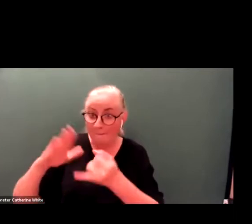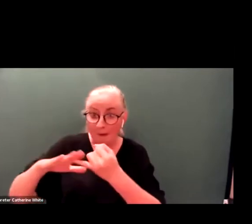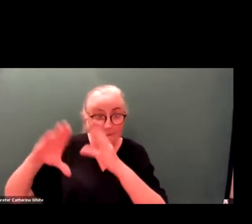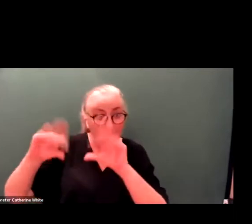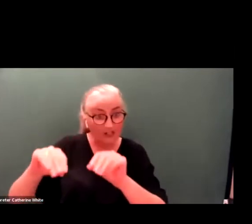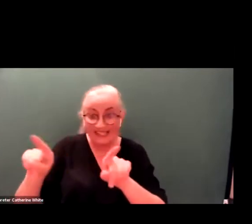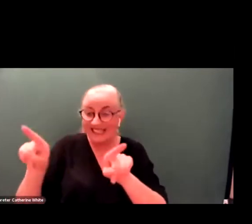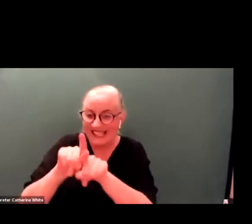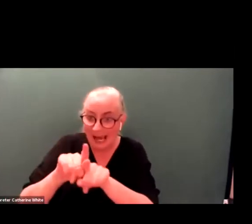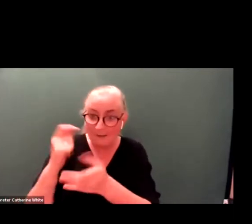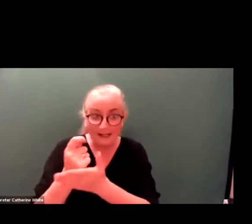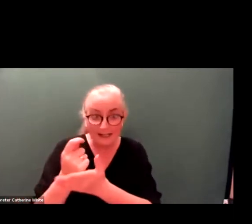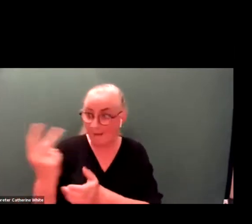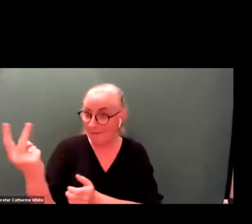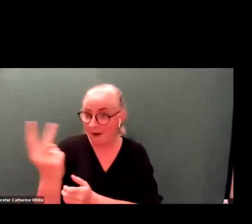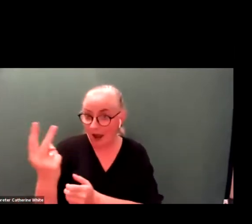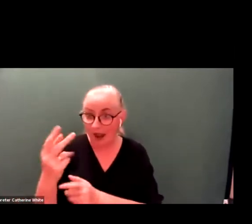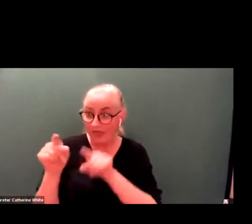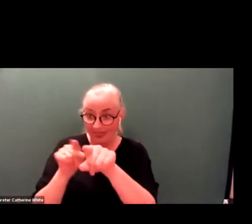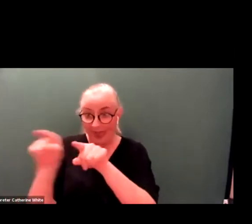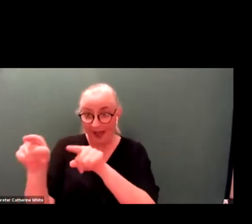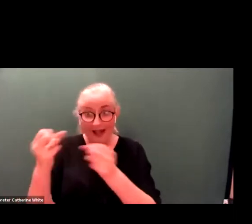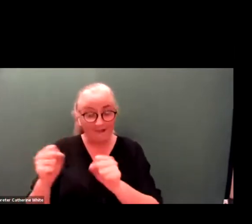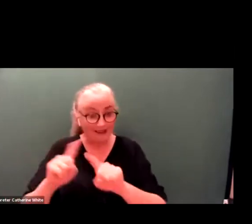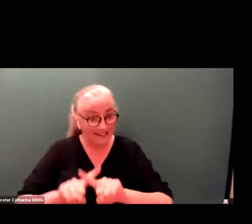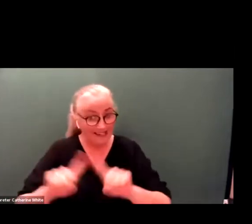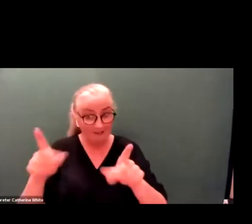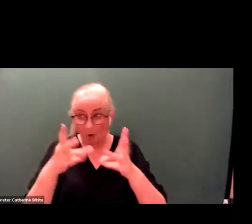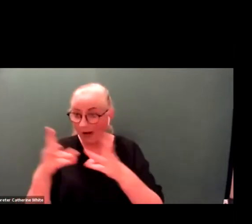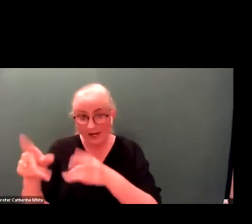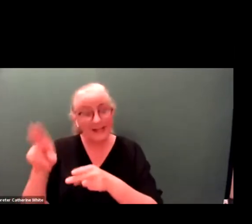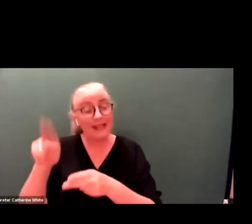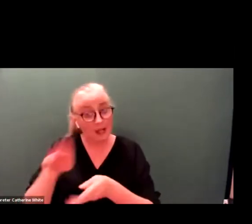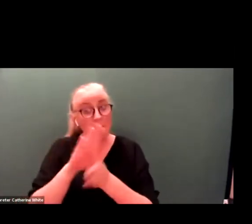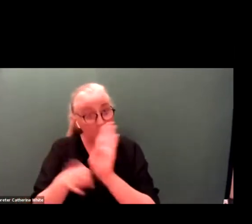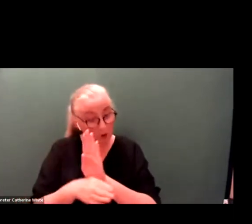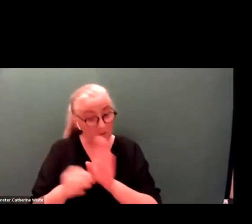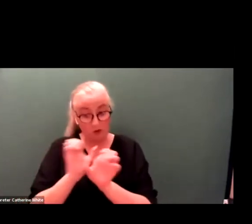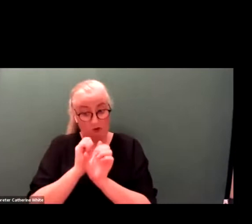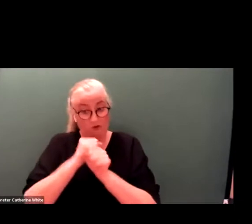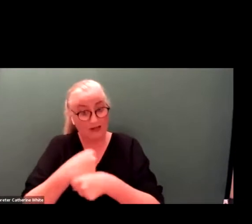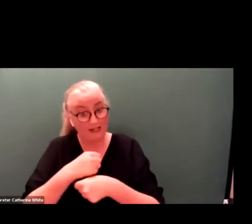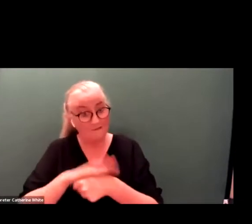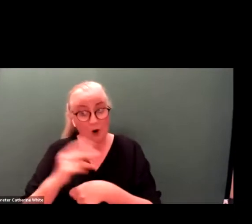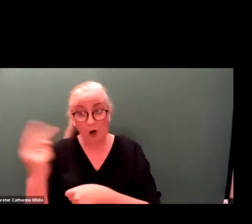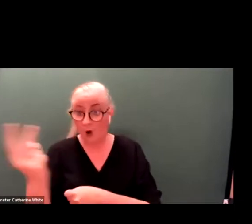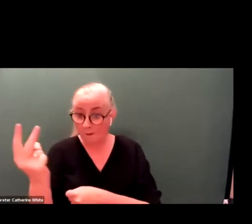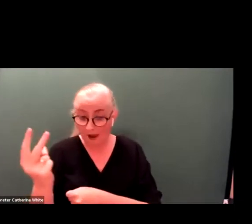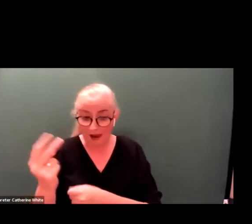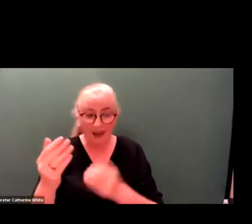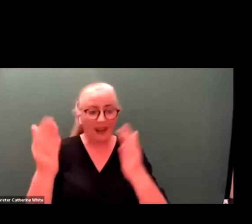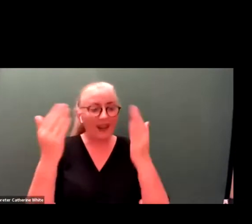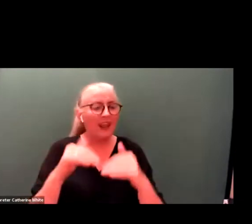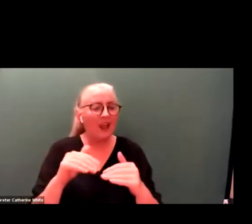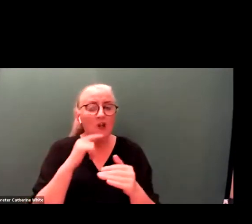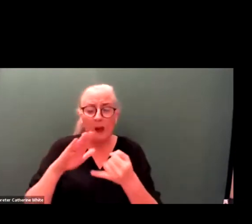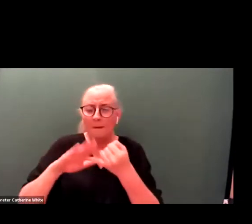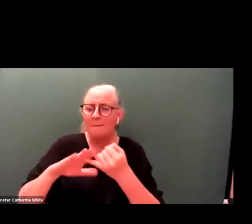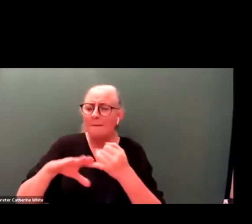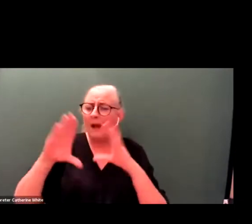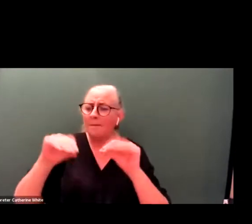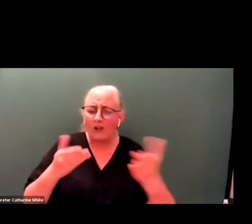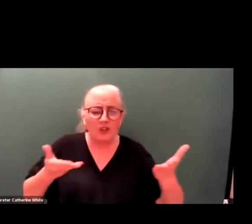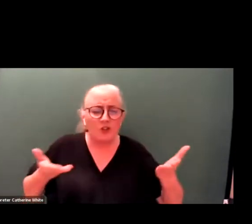time and perhaps having very different menopauses. So that can put a lot of stress on couples too. The recent trend to talking about menopause can only be a good thing,